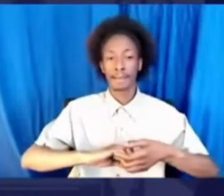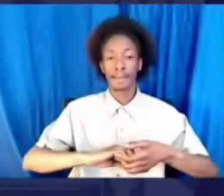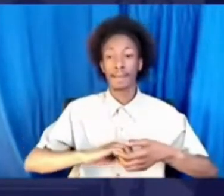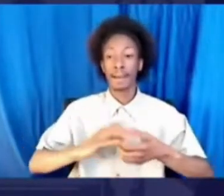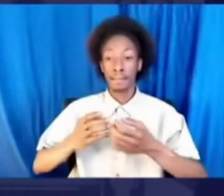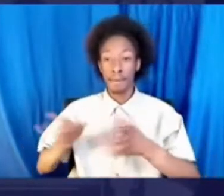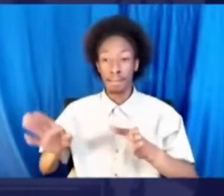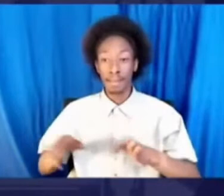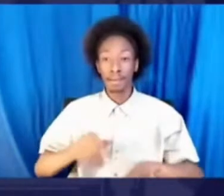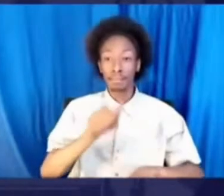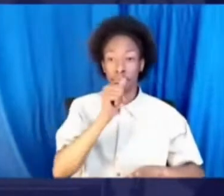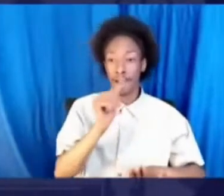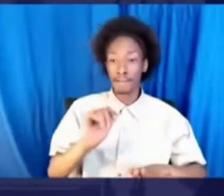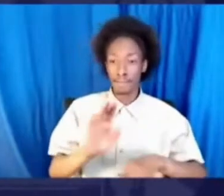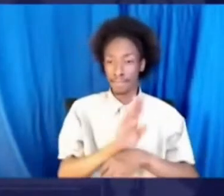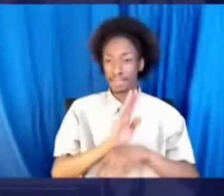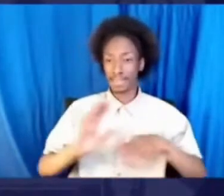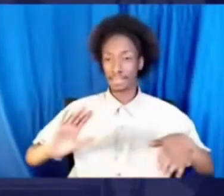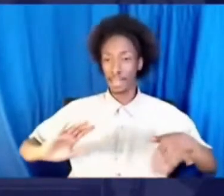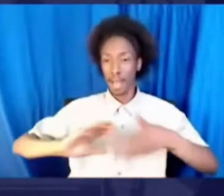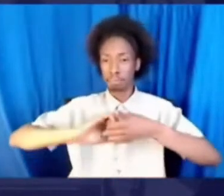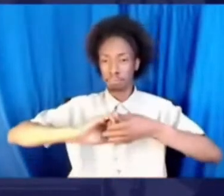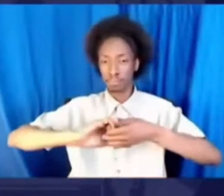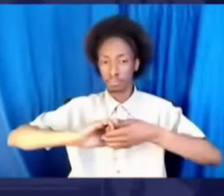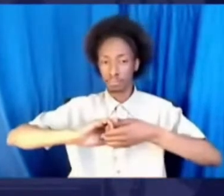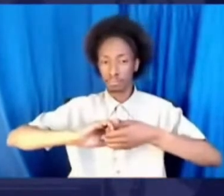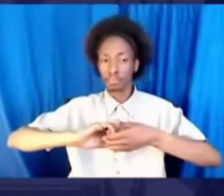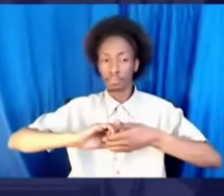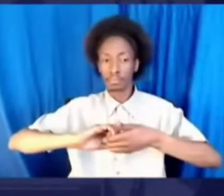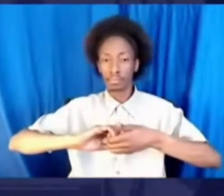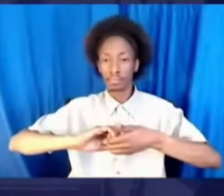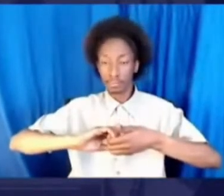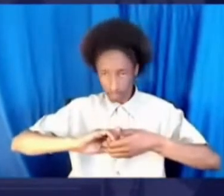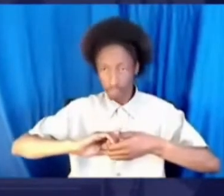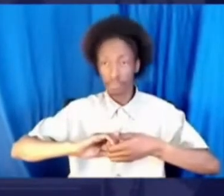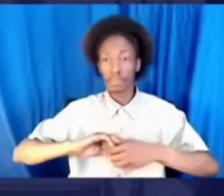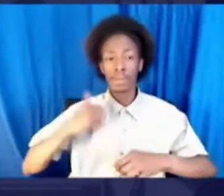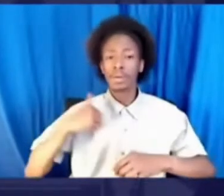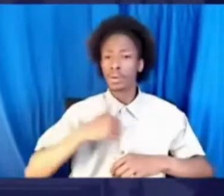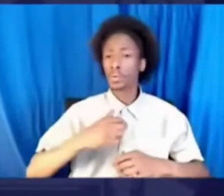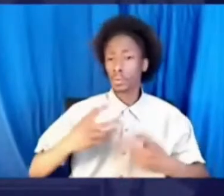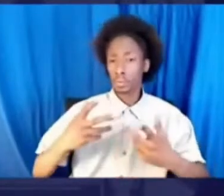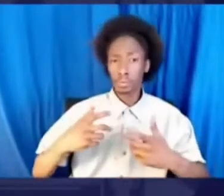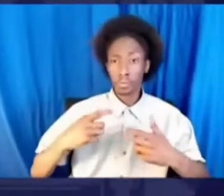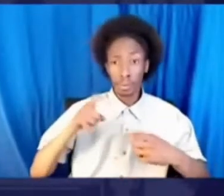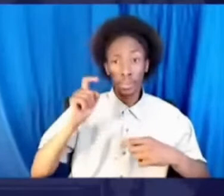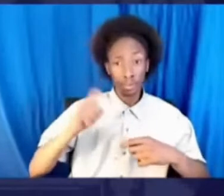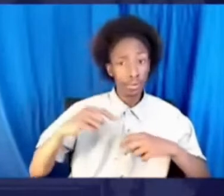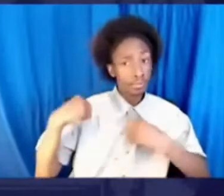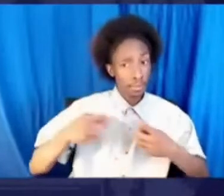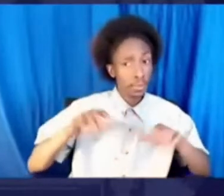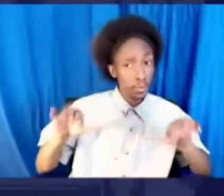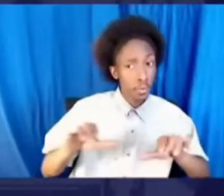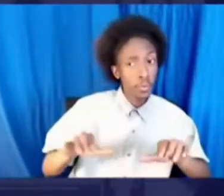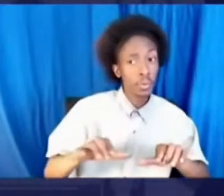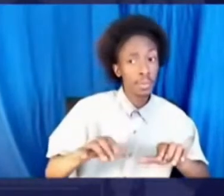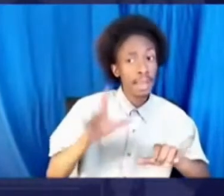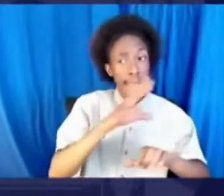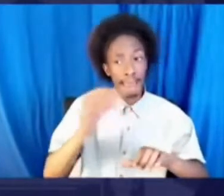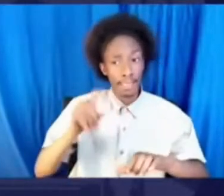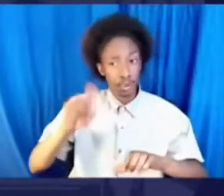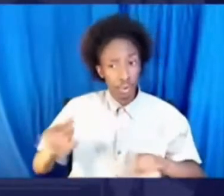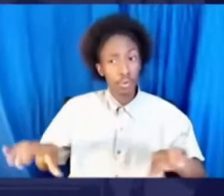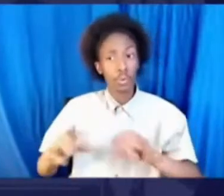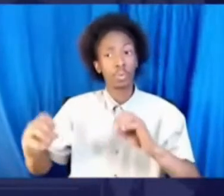sector joining together. And what we have been doing and must do more is to combine the expertise and